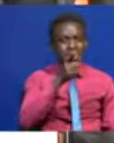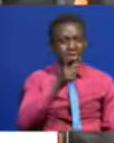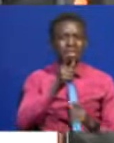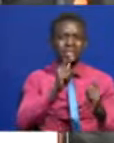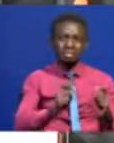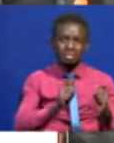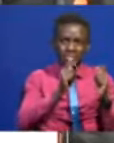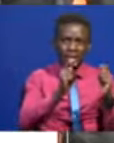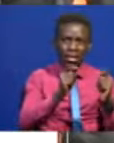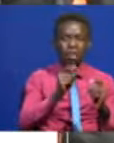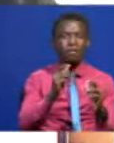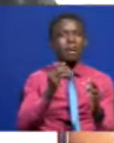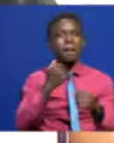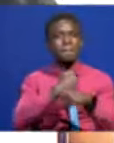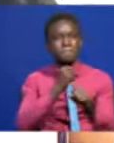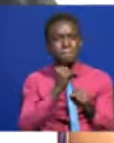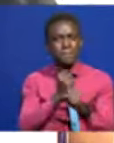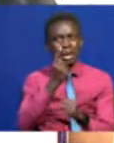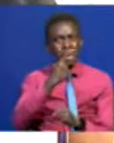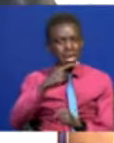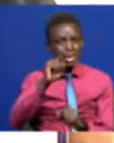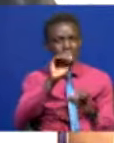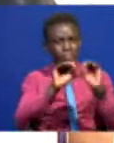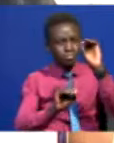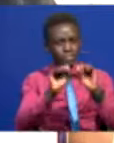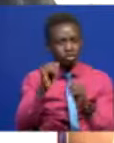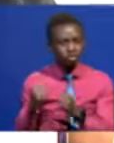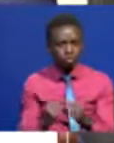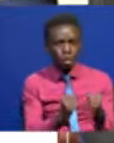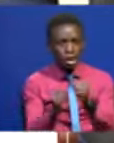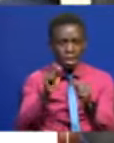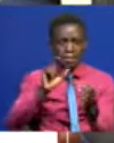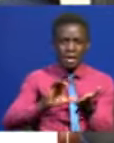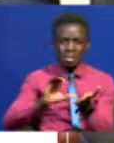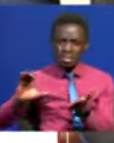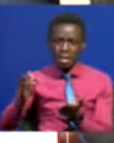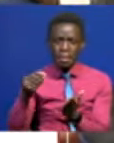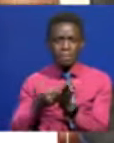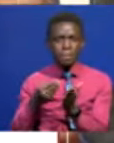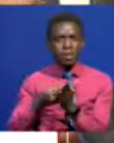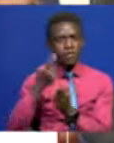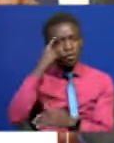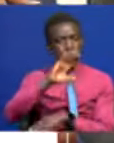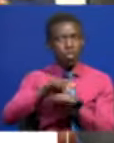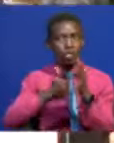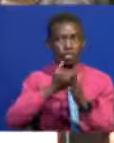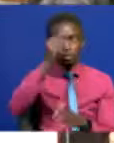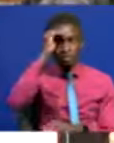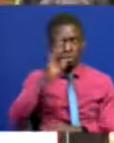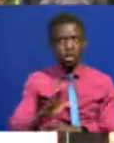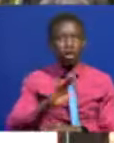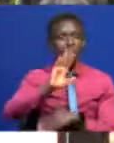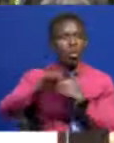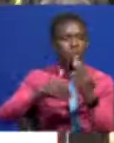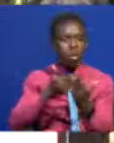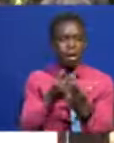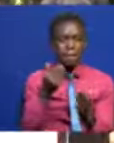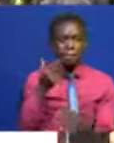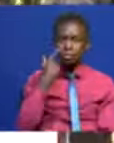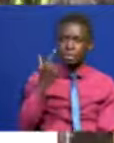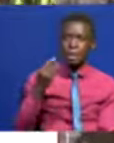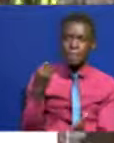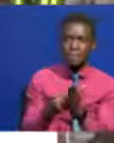vilivyoko na kuongeza kiasi cha pesa kinachotengewa kila mwanafunzi. The money which normally being paid for the bursaries is too